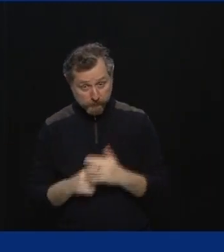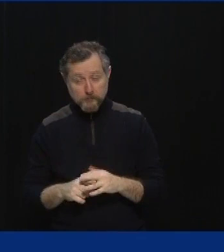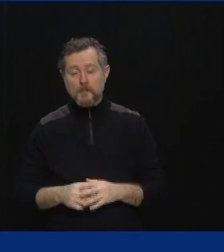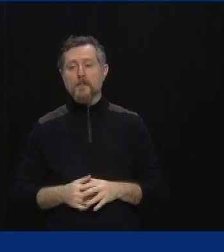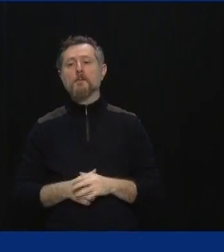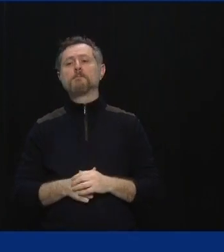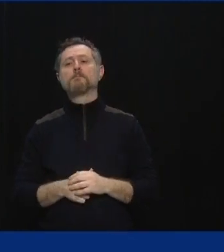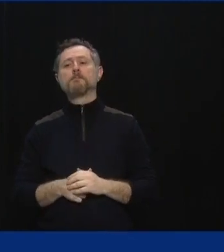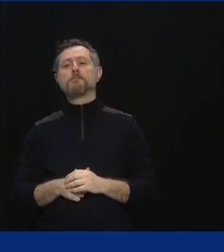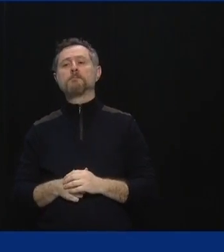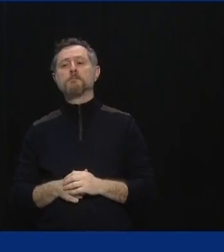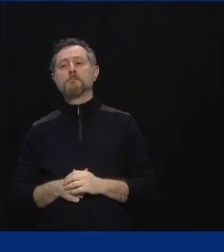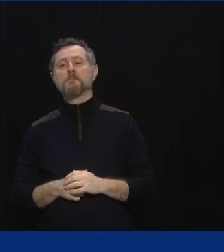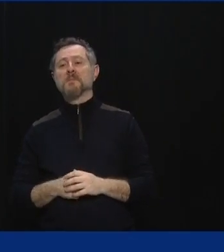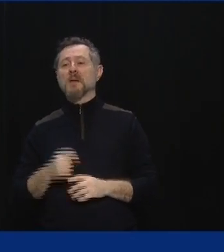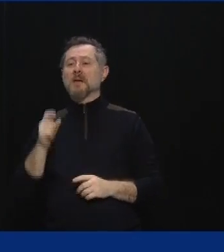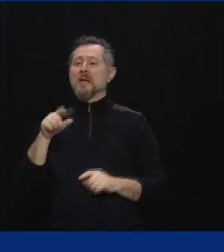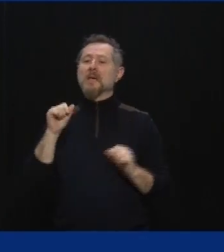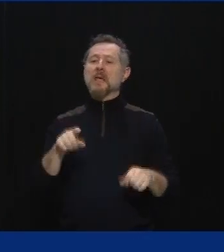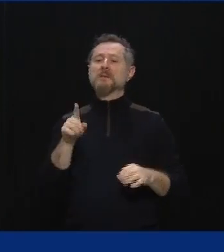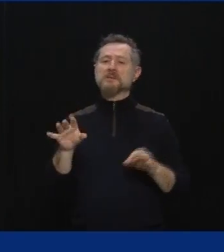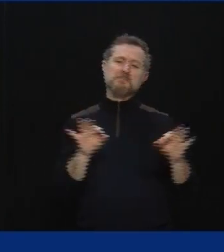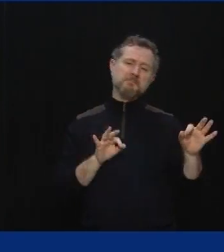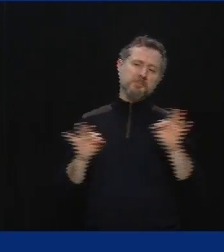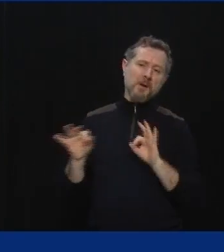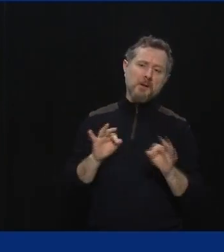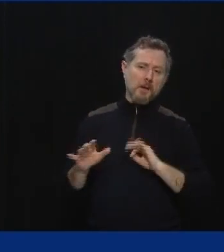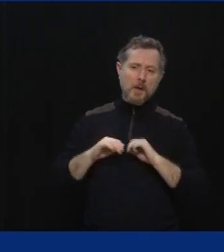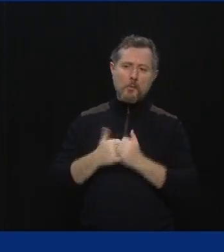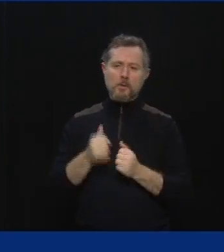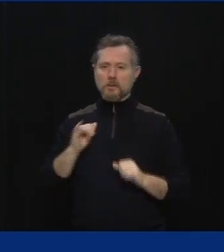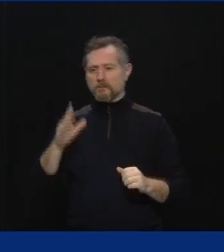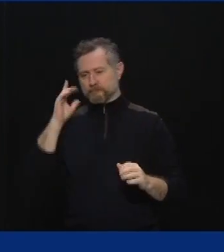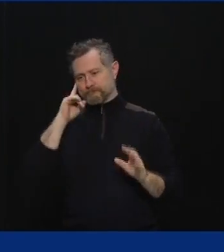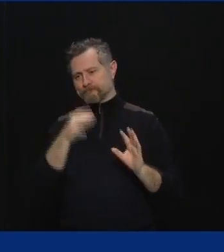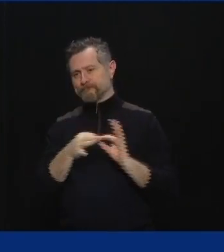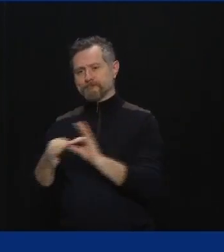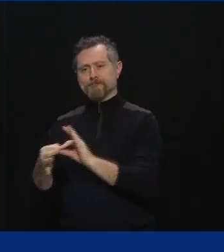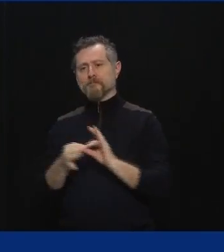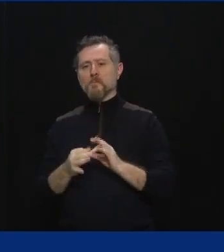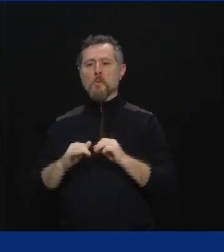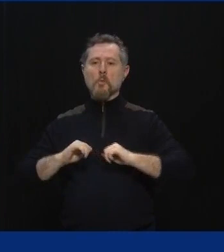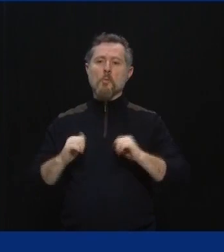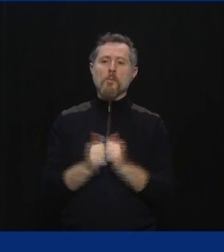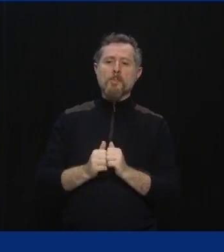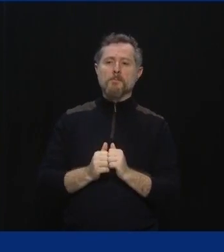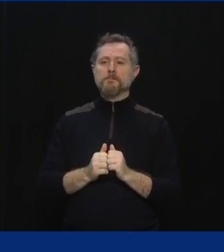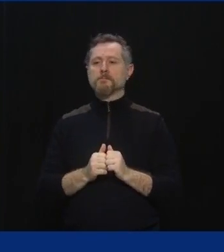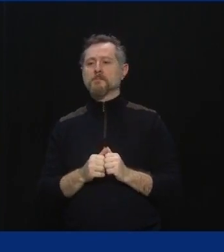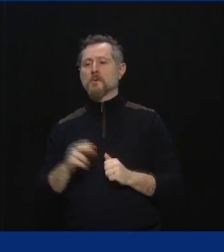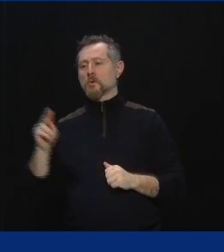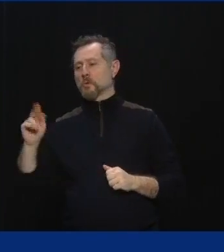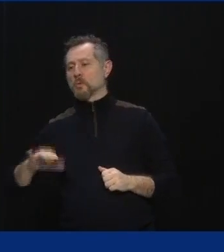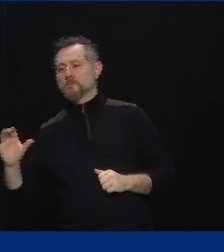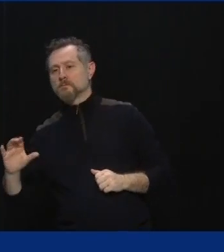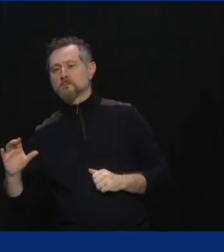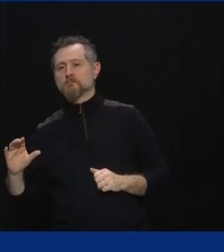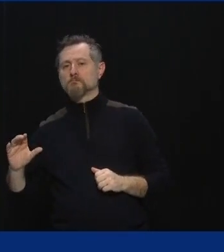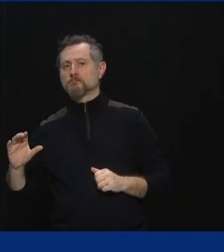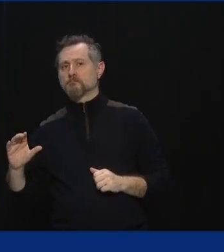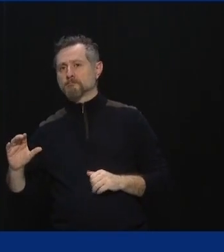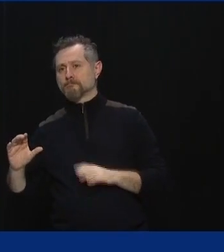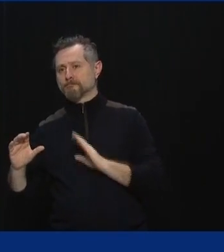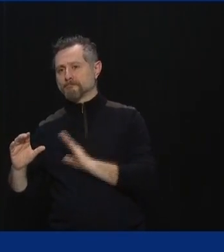how, if you could explain it to us, this will interact with New York City's Key to NYC. You know, you've